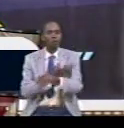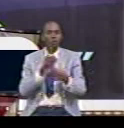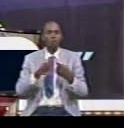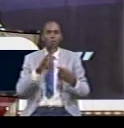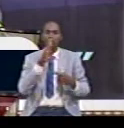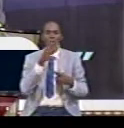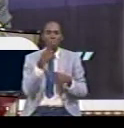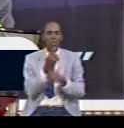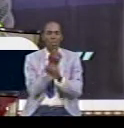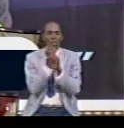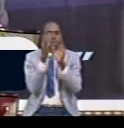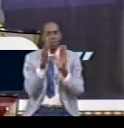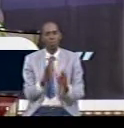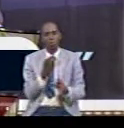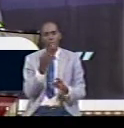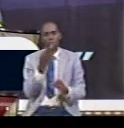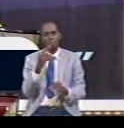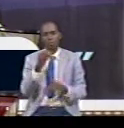world.